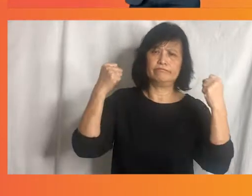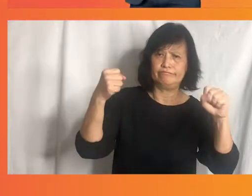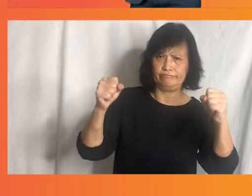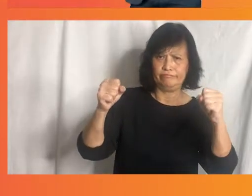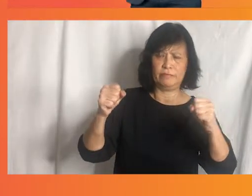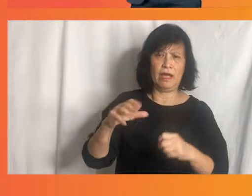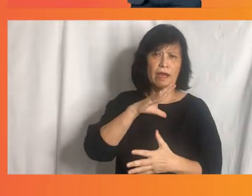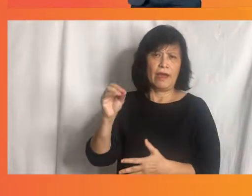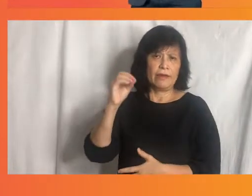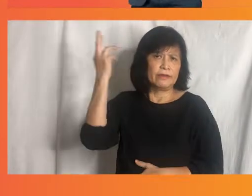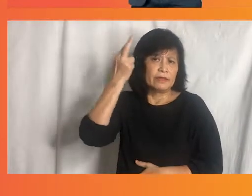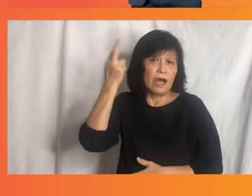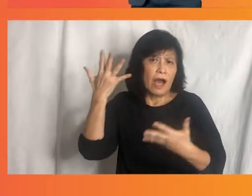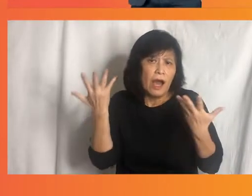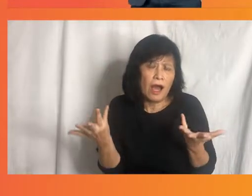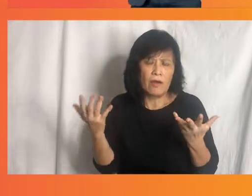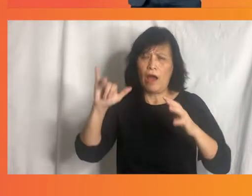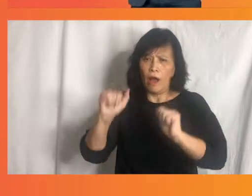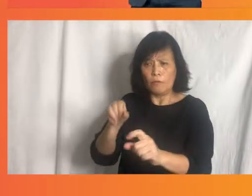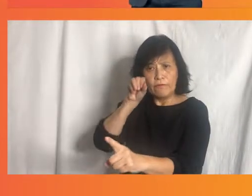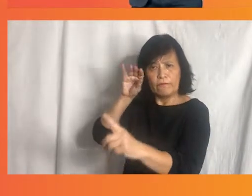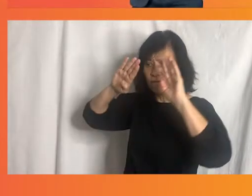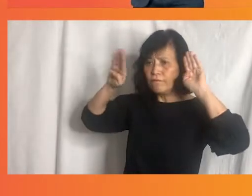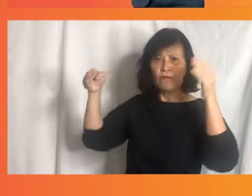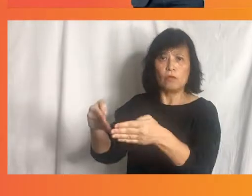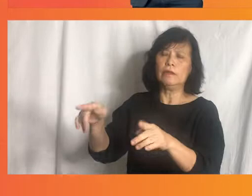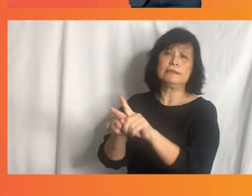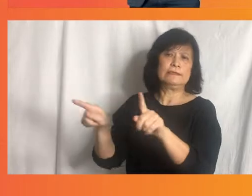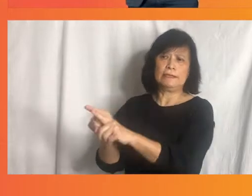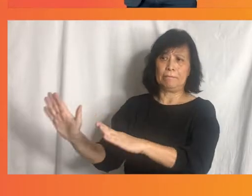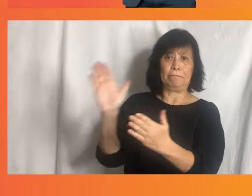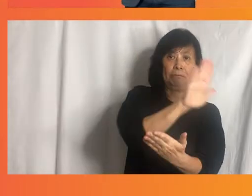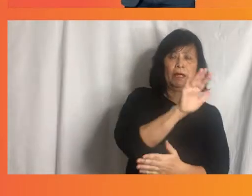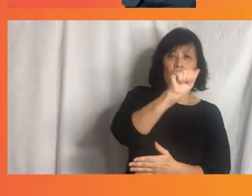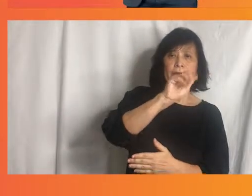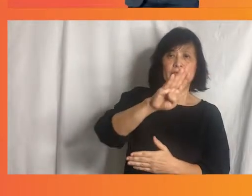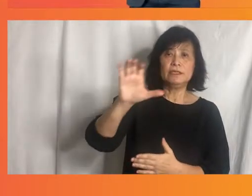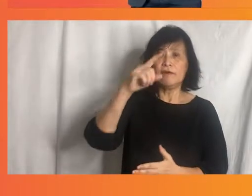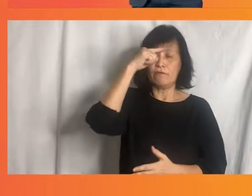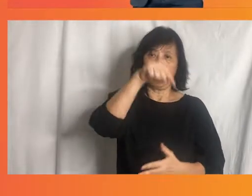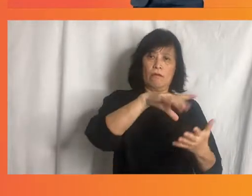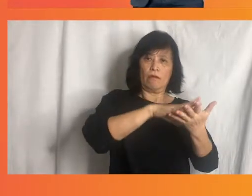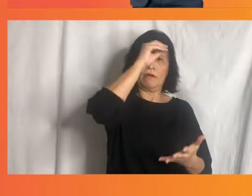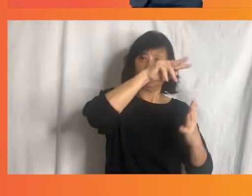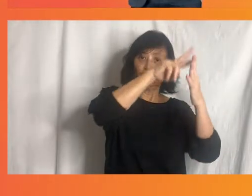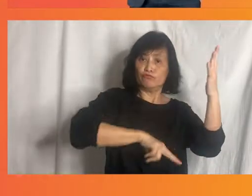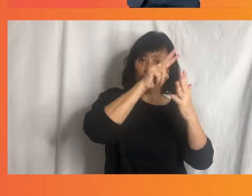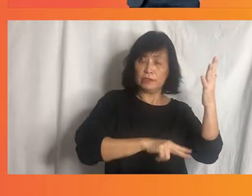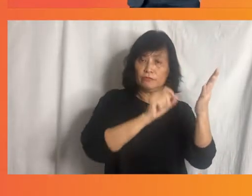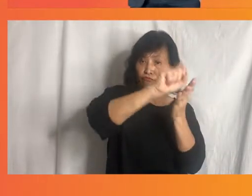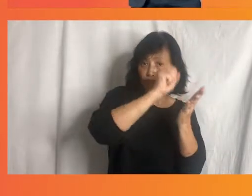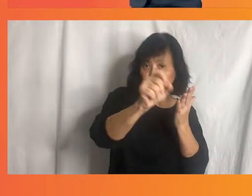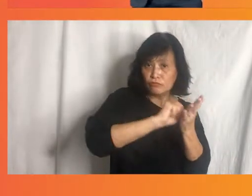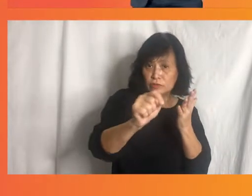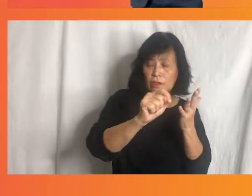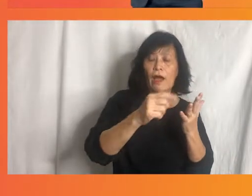how we focus on the importance of teaching ABCs to children to help them to learn to read and write and also to develop